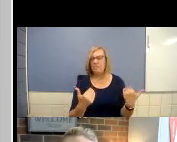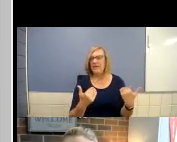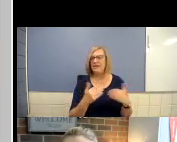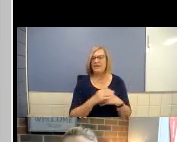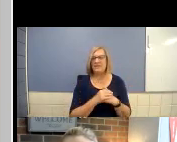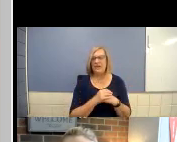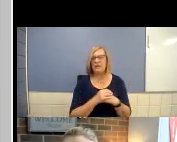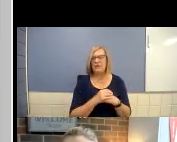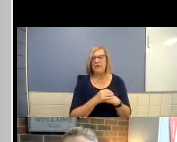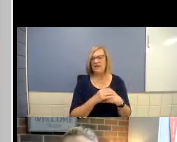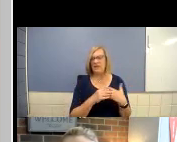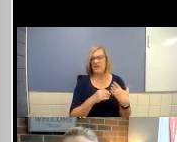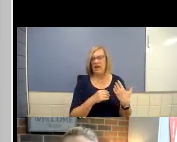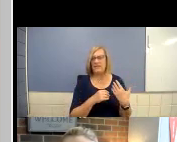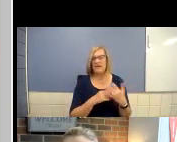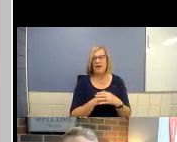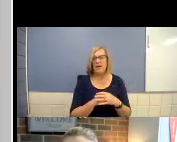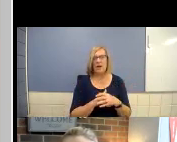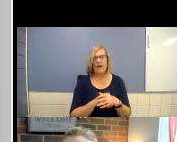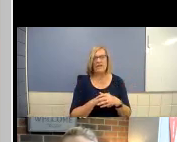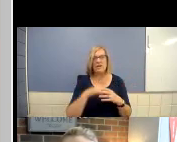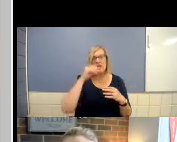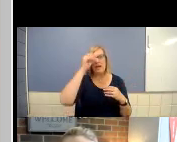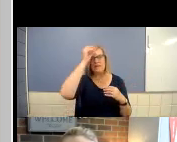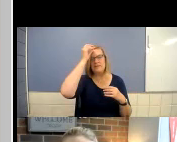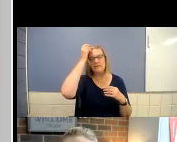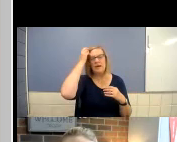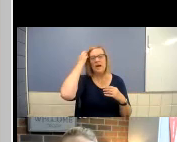Cannot meet the excitement of an ASL class. Our